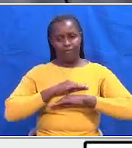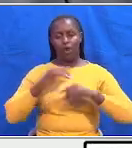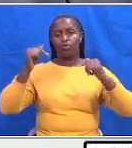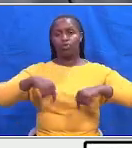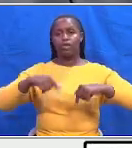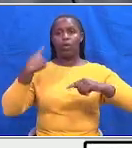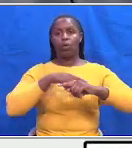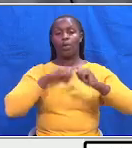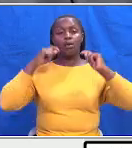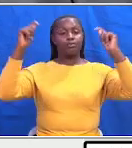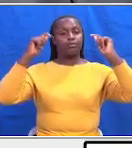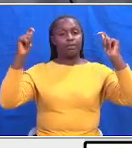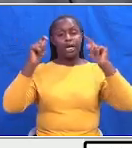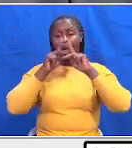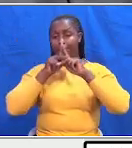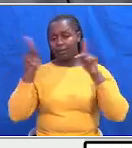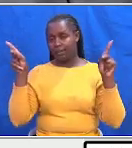out, it's a peaceful demo.